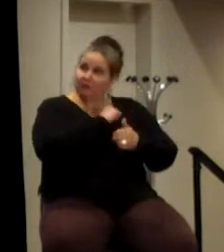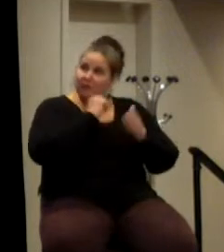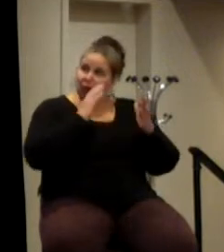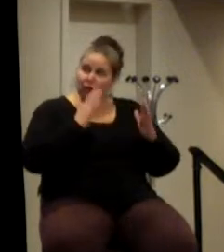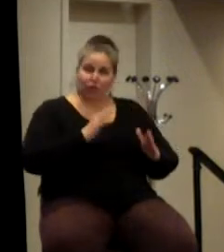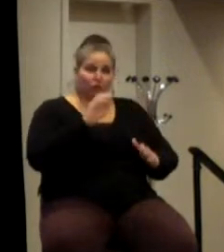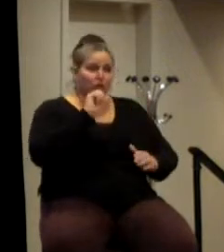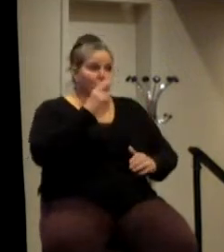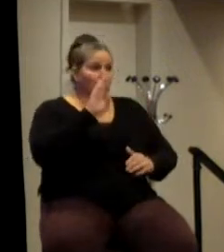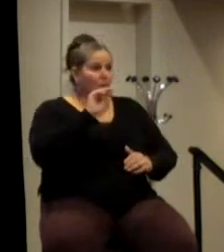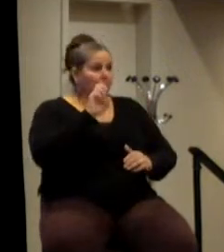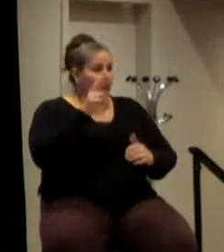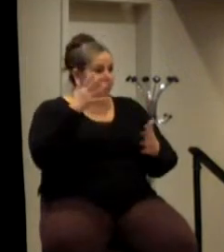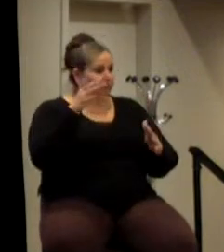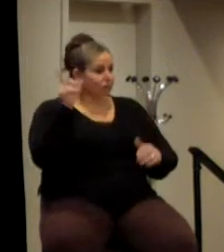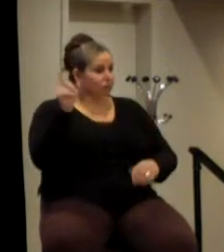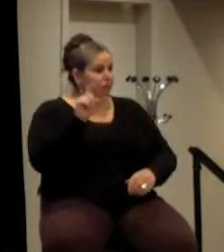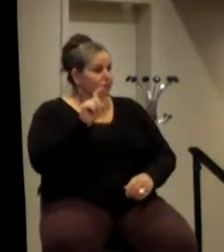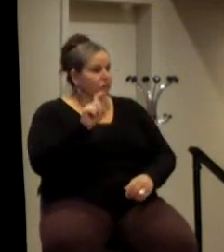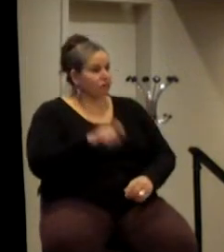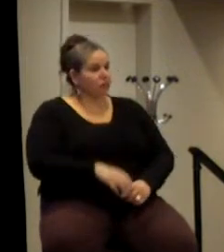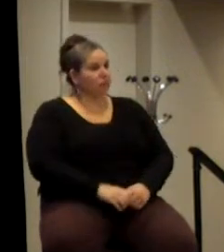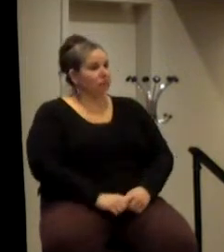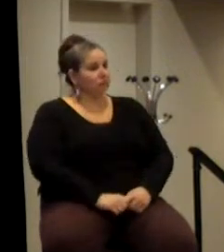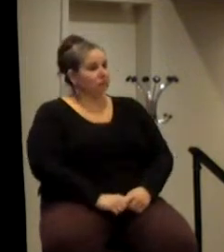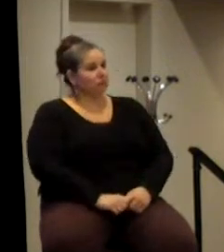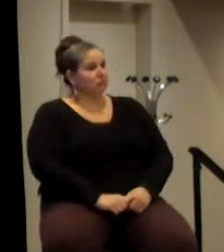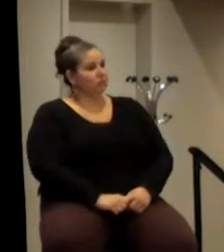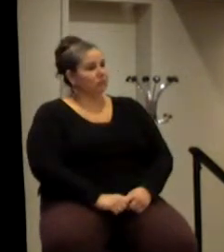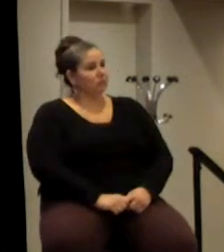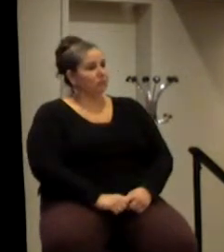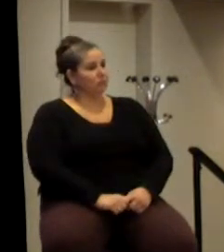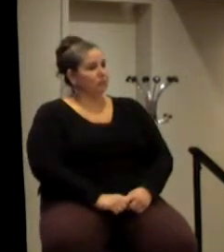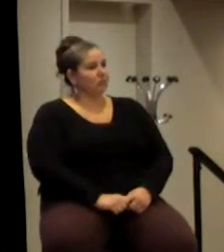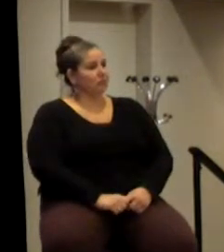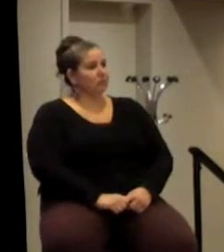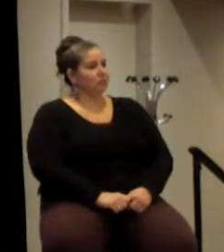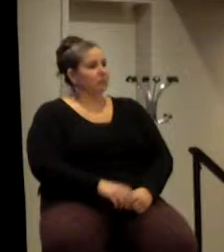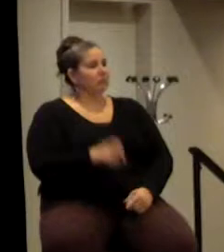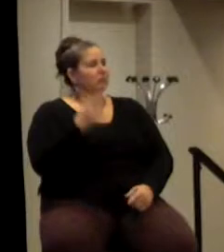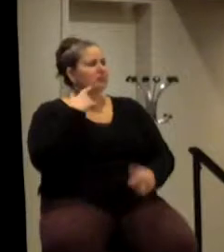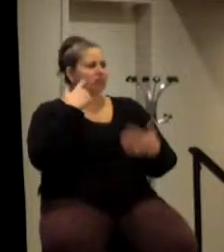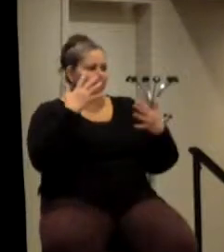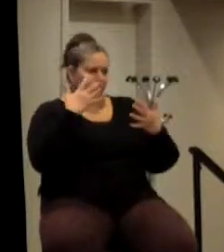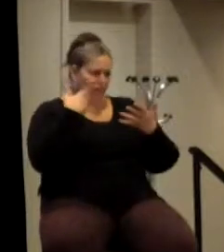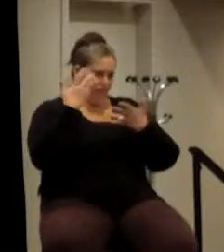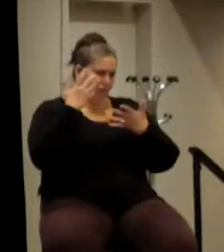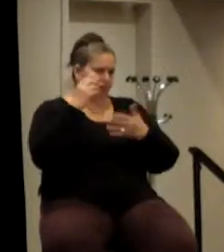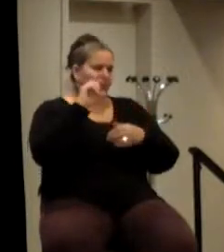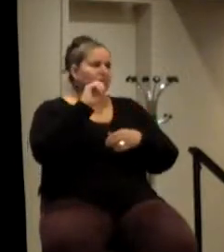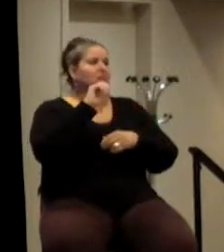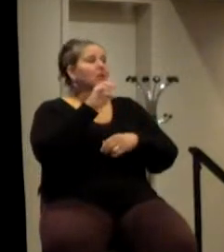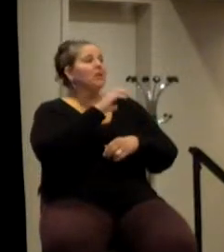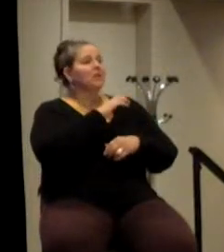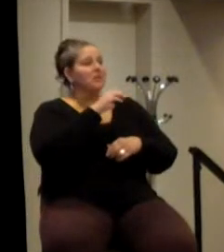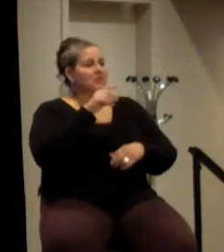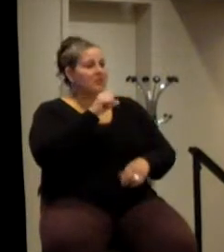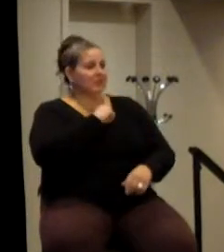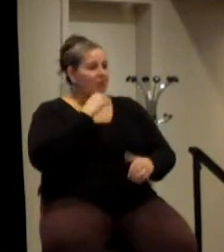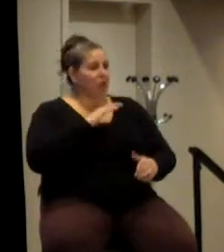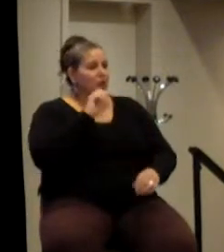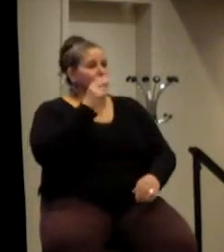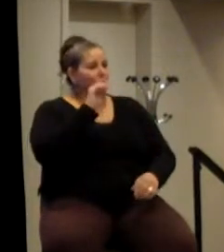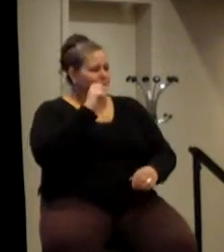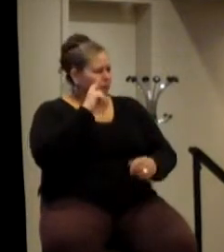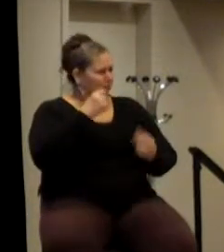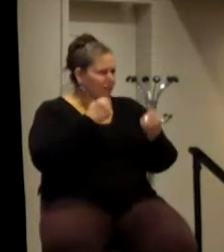off, has been a tremendous advocate for counties. He knows what we do. He knows the role we play. He knows that we've been the ones on the